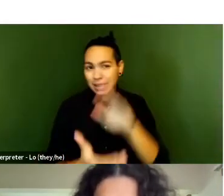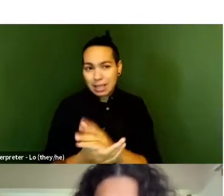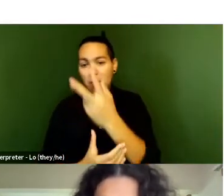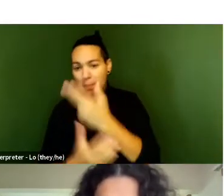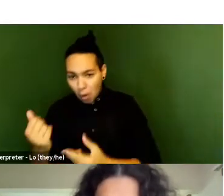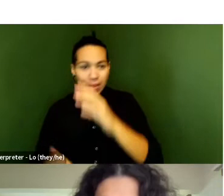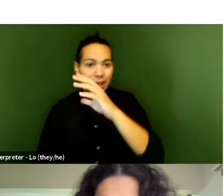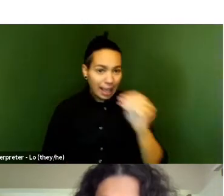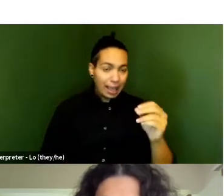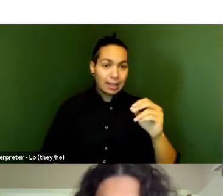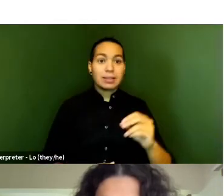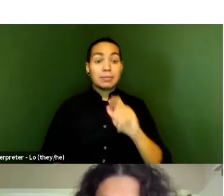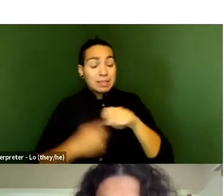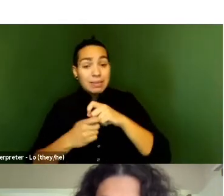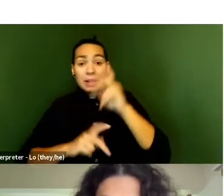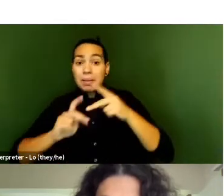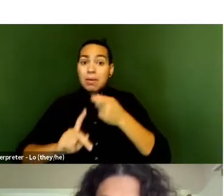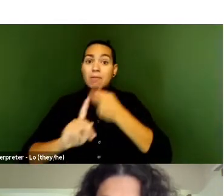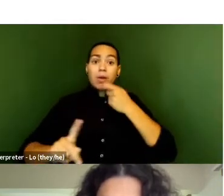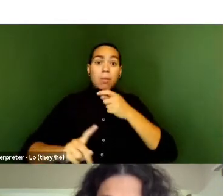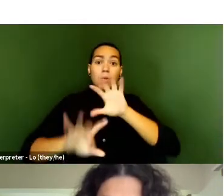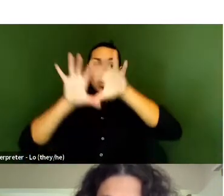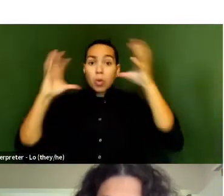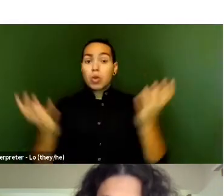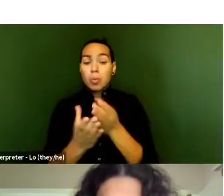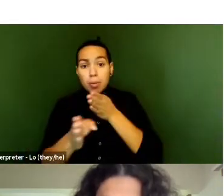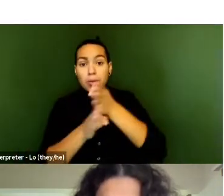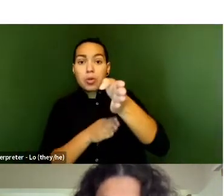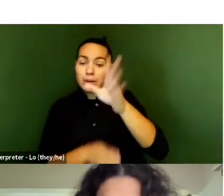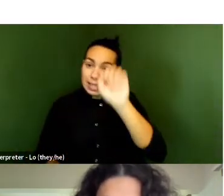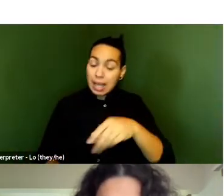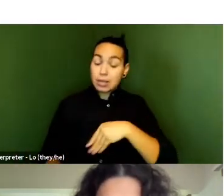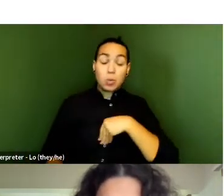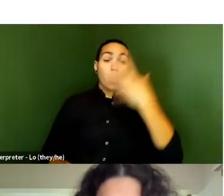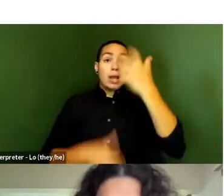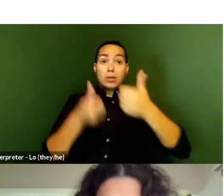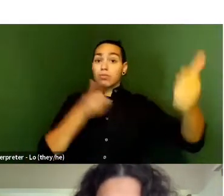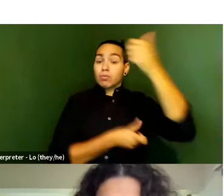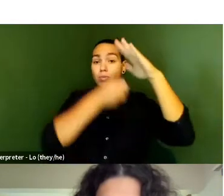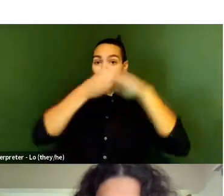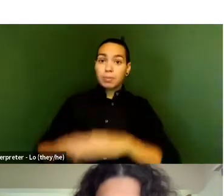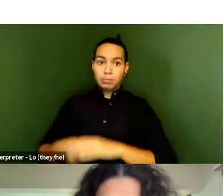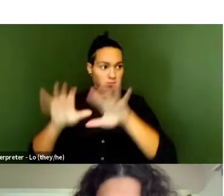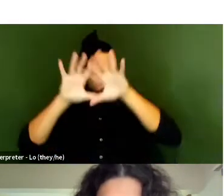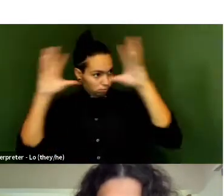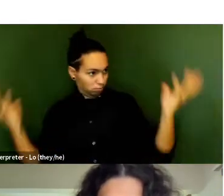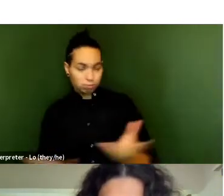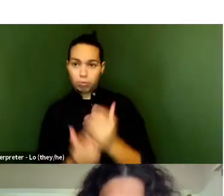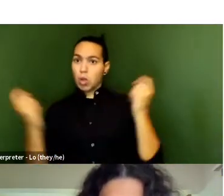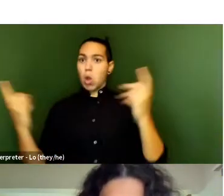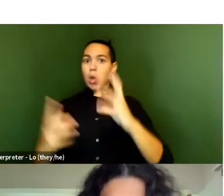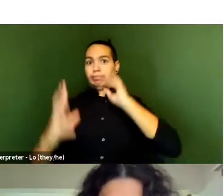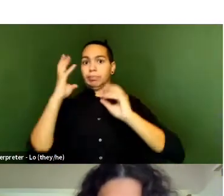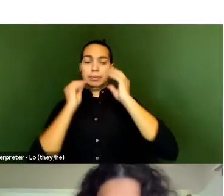majority, particularly, that yes, white supremacy is a global thing. We've all experienced some form